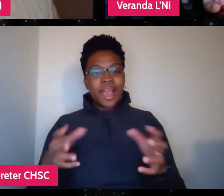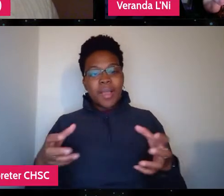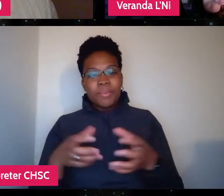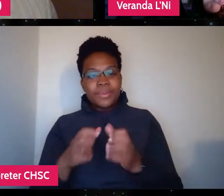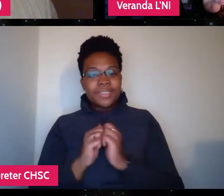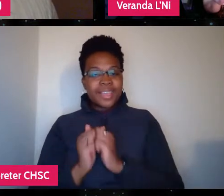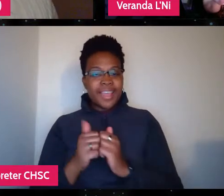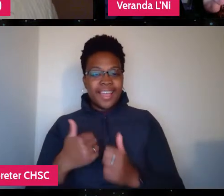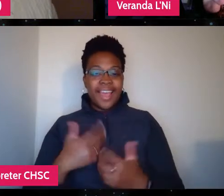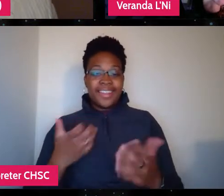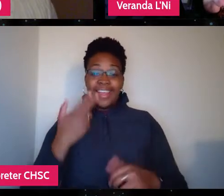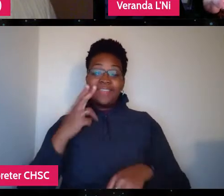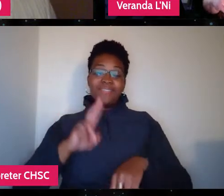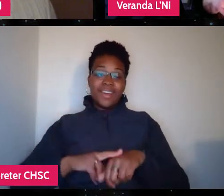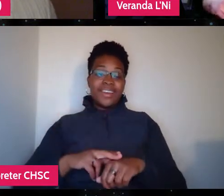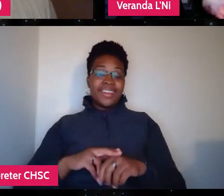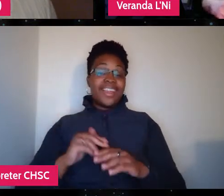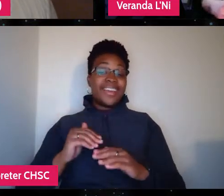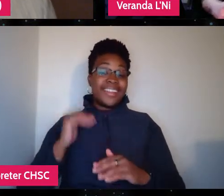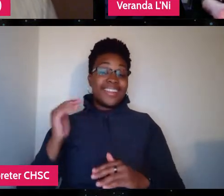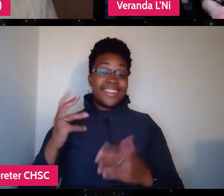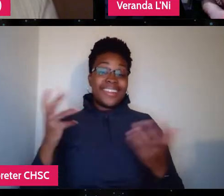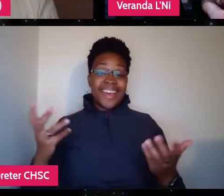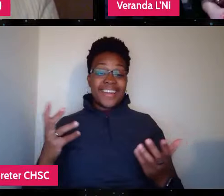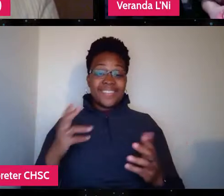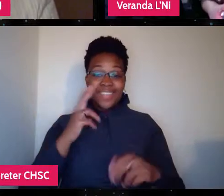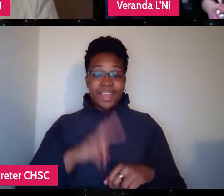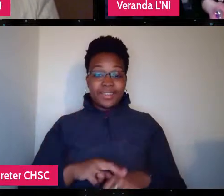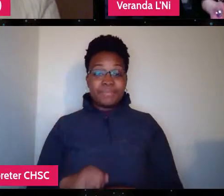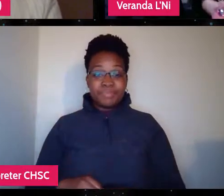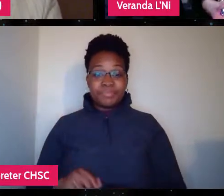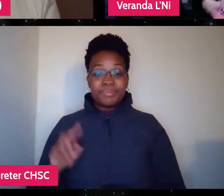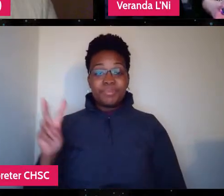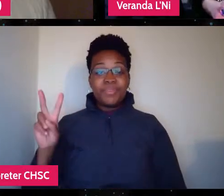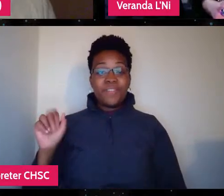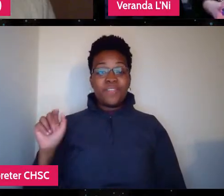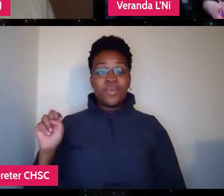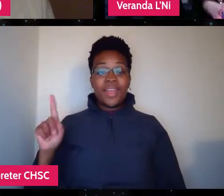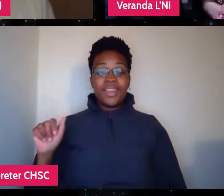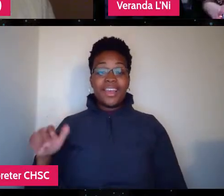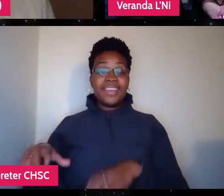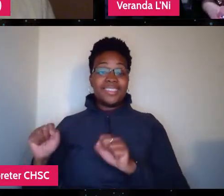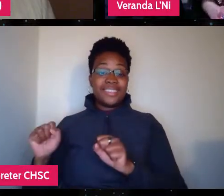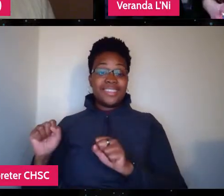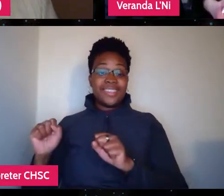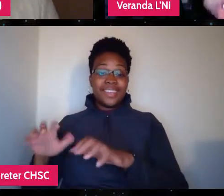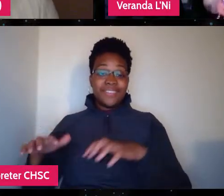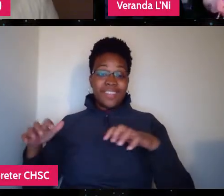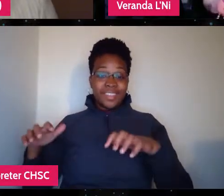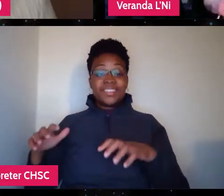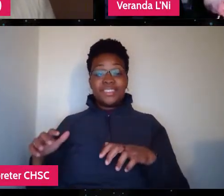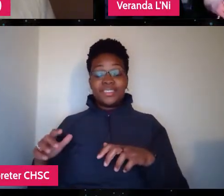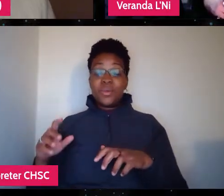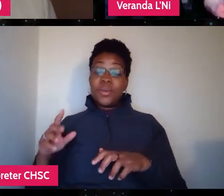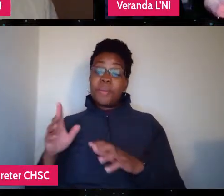had a lot of fun. We had tons of fun. It takes a village, or more importantly, yeah, it takes a town.